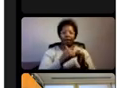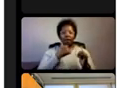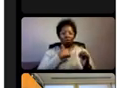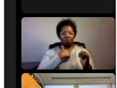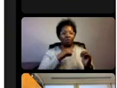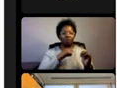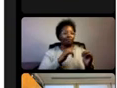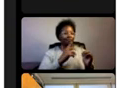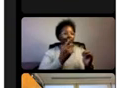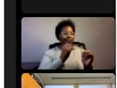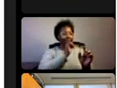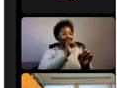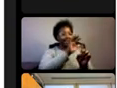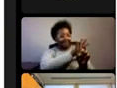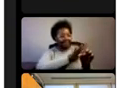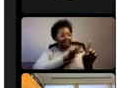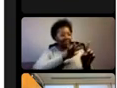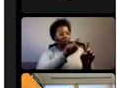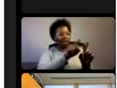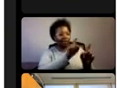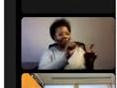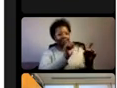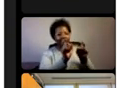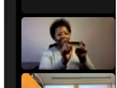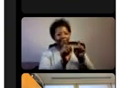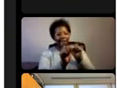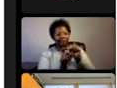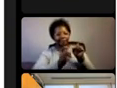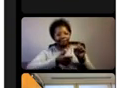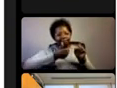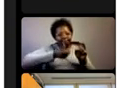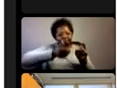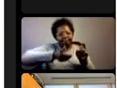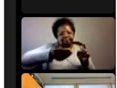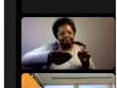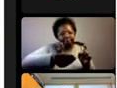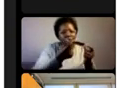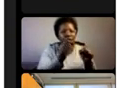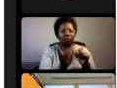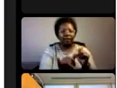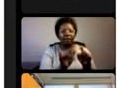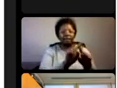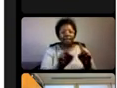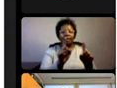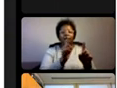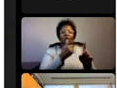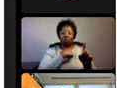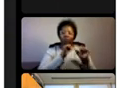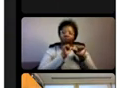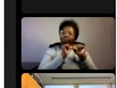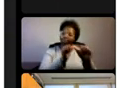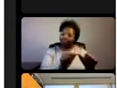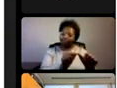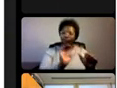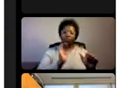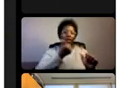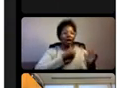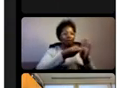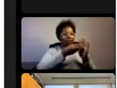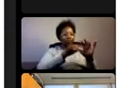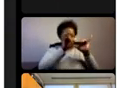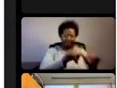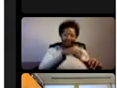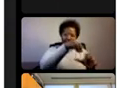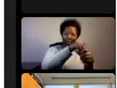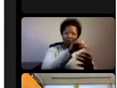as needed. But we believe, as Dr. Mingler outlined, one way that we can continue to keep our students in school is to ensure